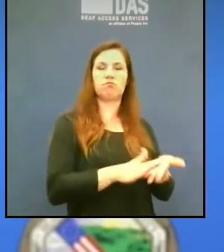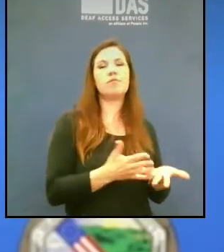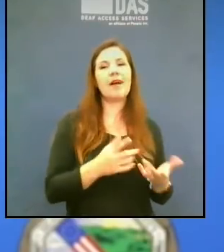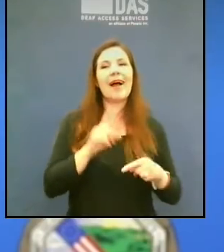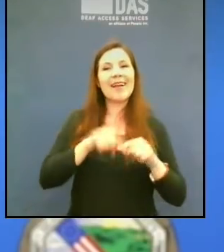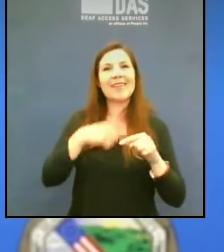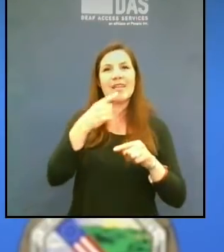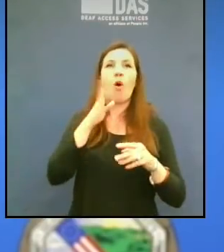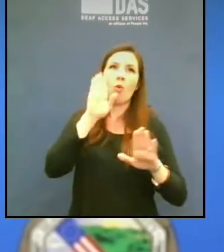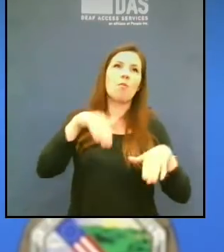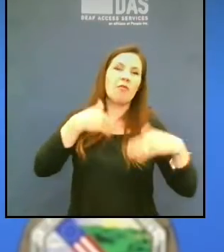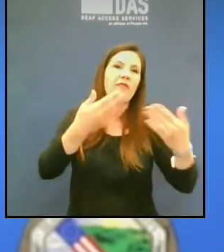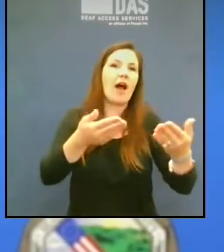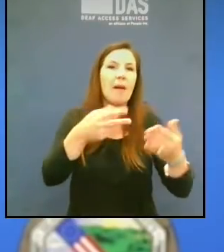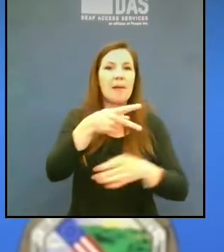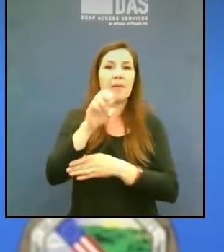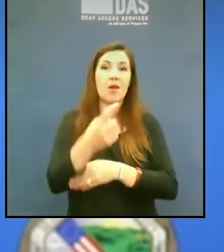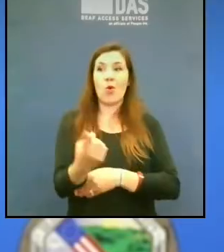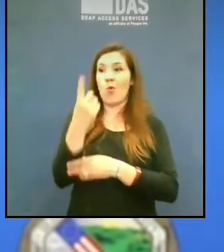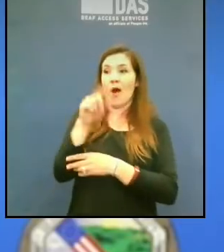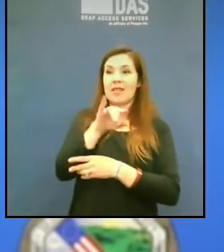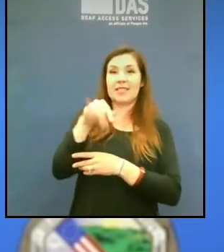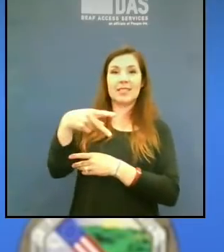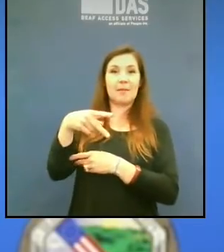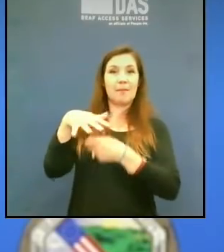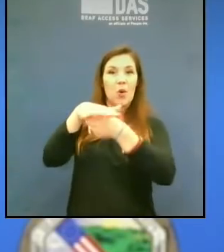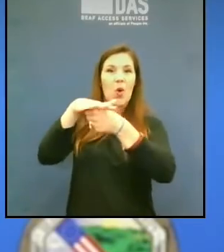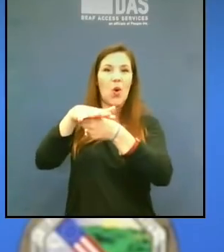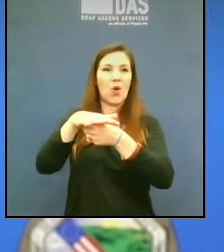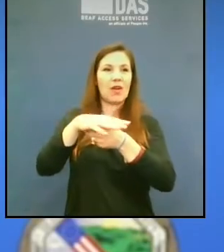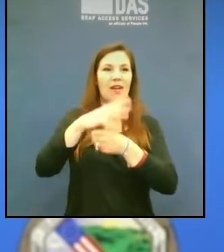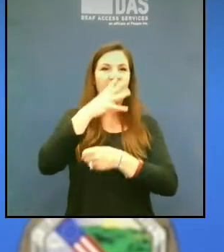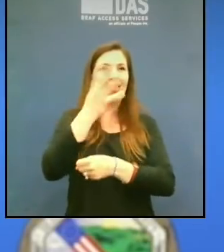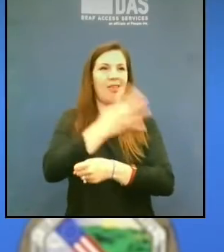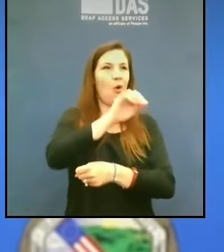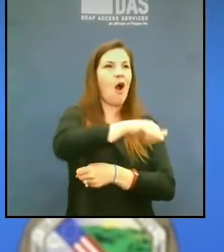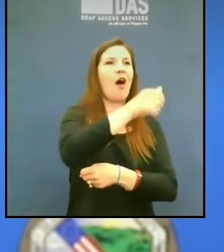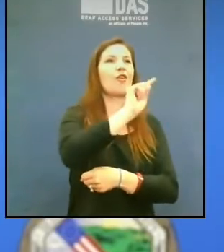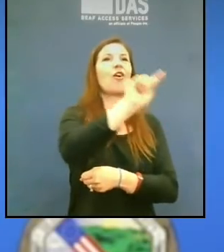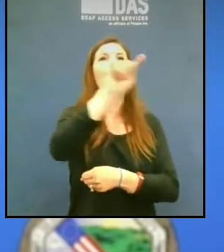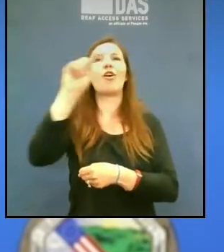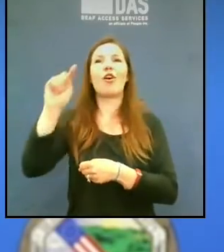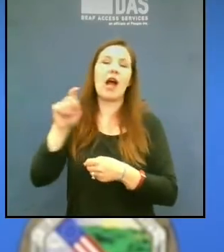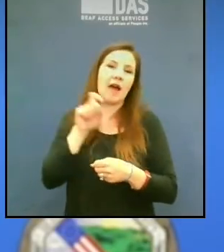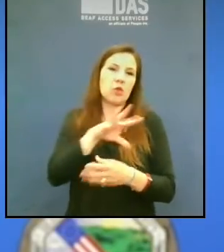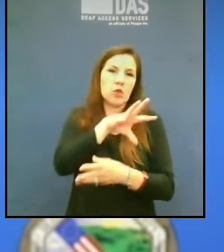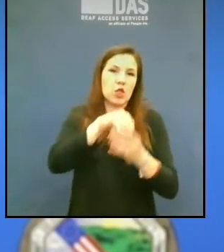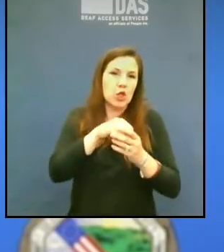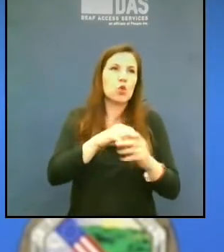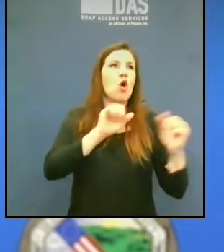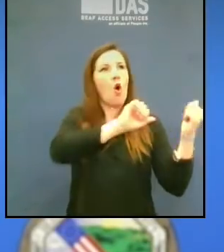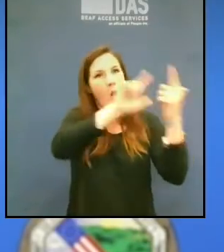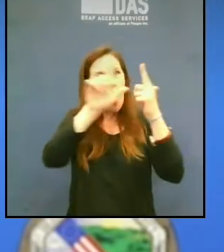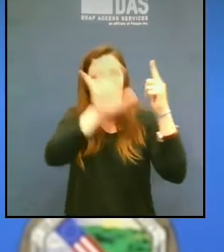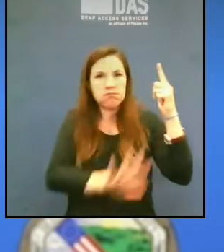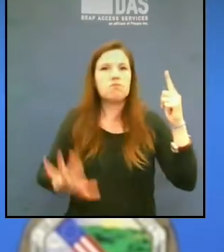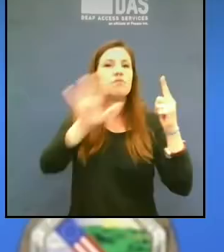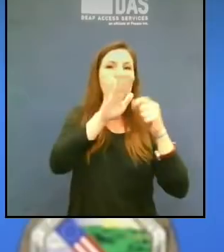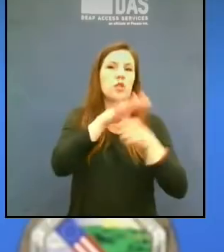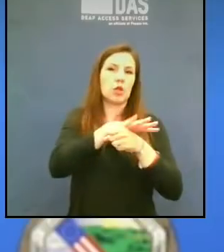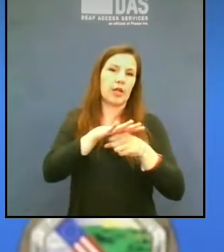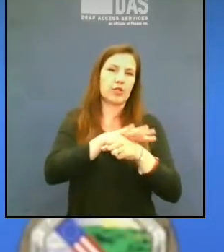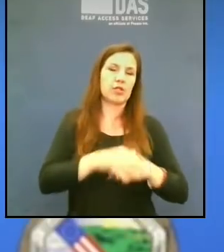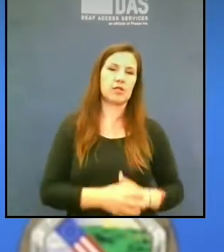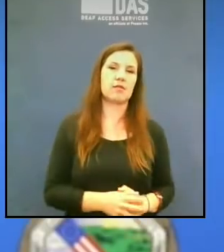provide PPE to businesses in one zip code and exclude every other zip code. I have to include every other zip code and every other location in Erie